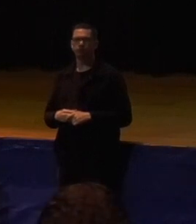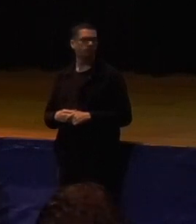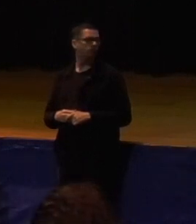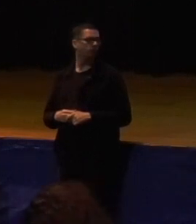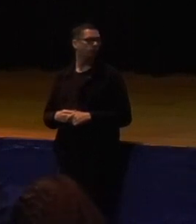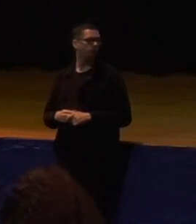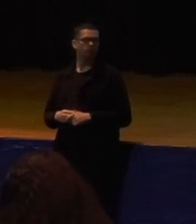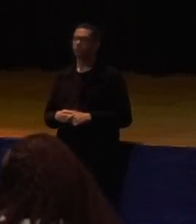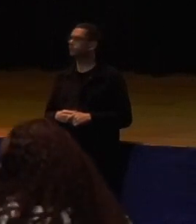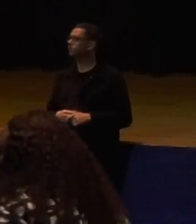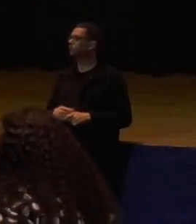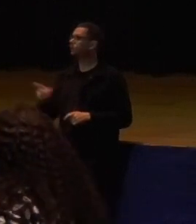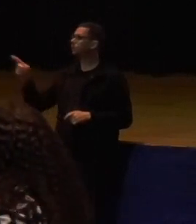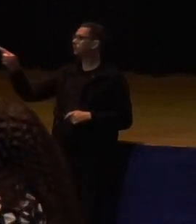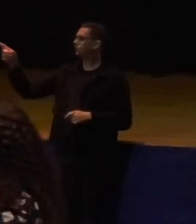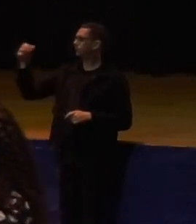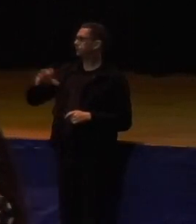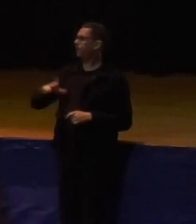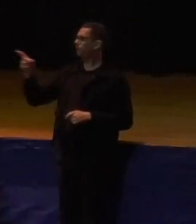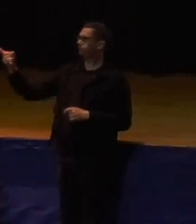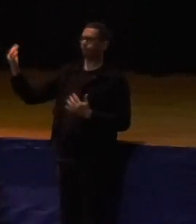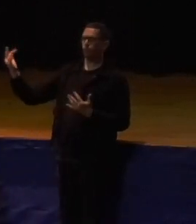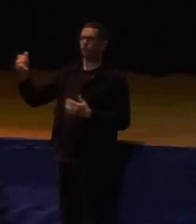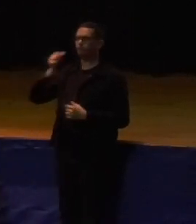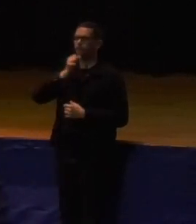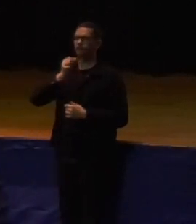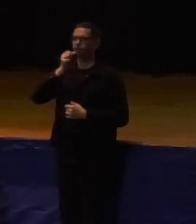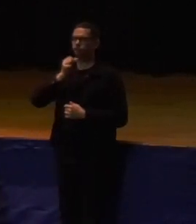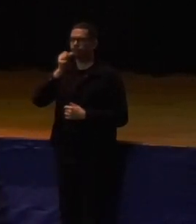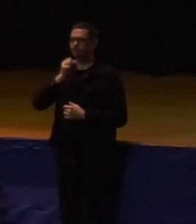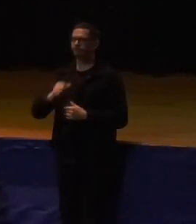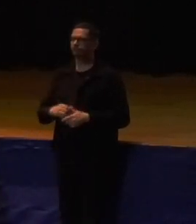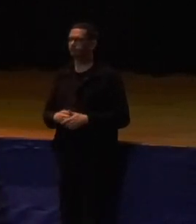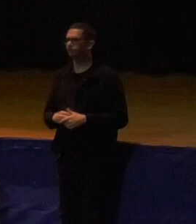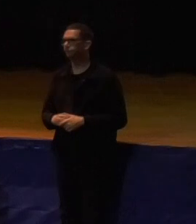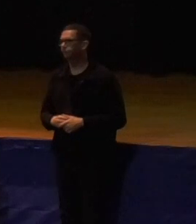This gentleman over here has been waiting, I know.